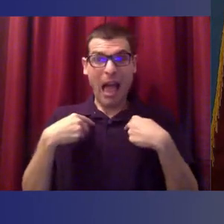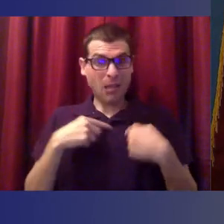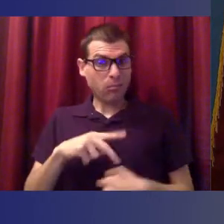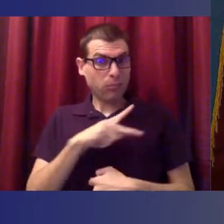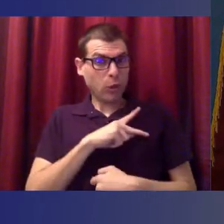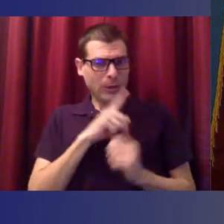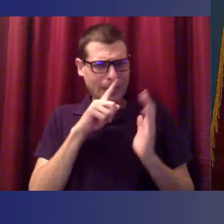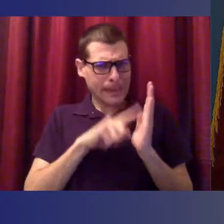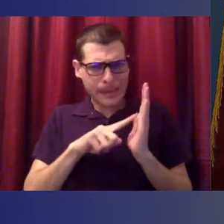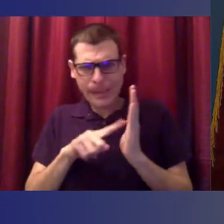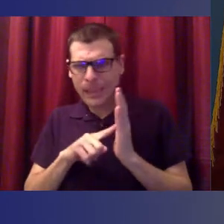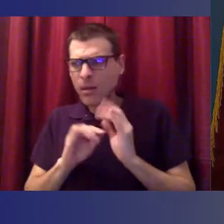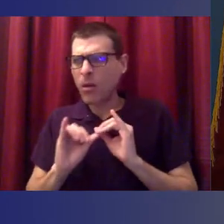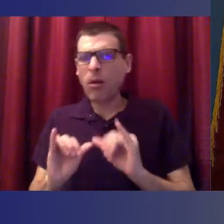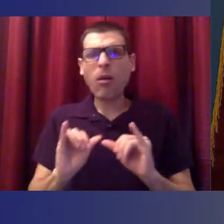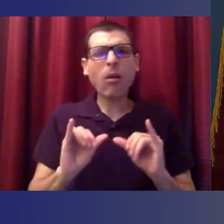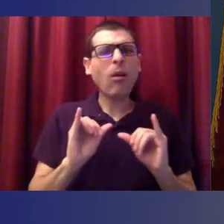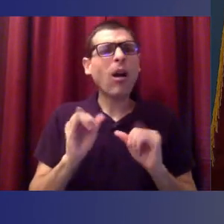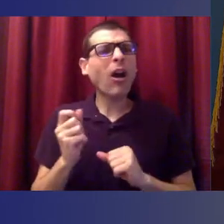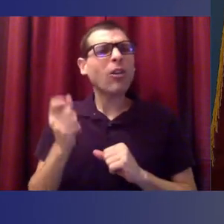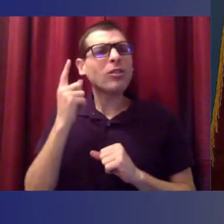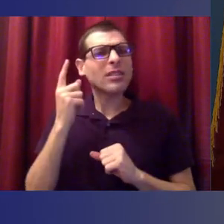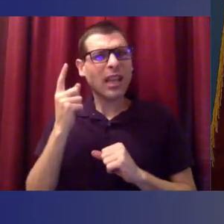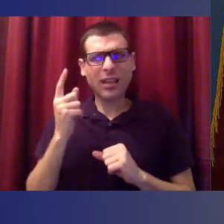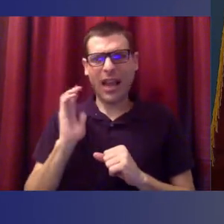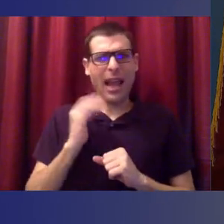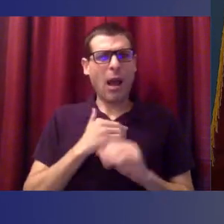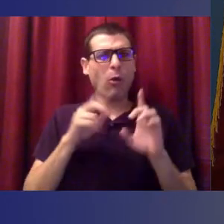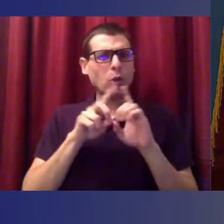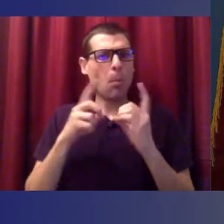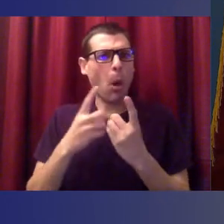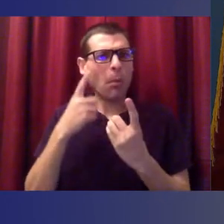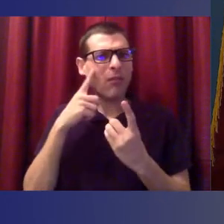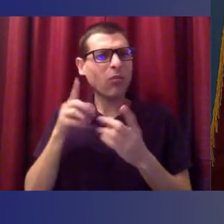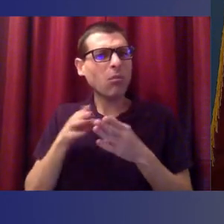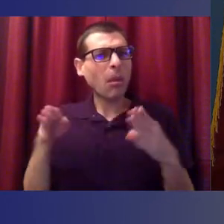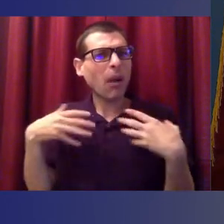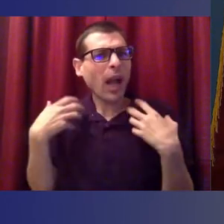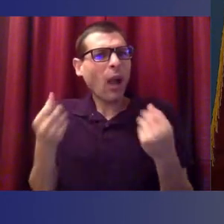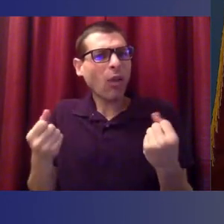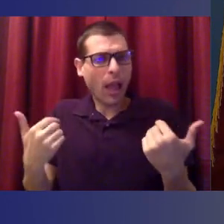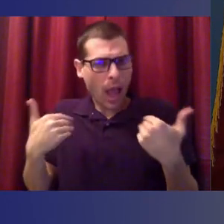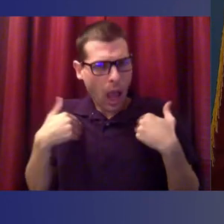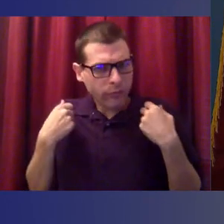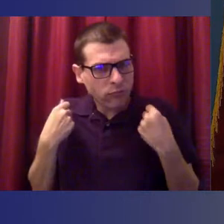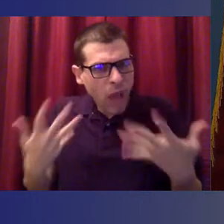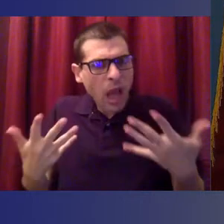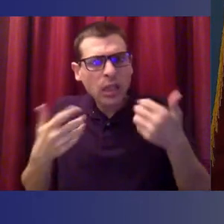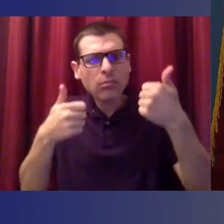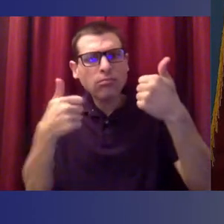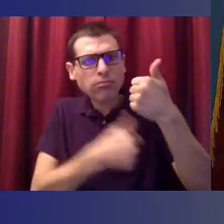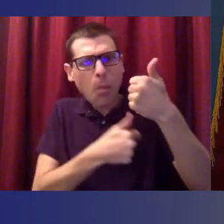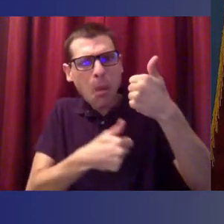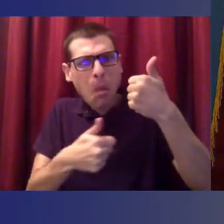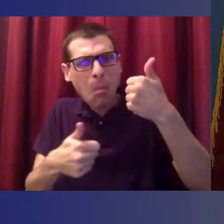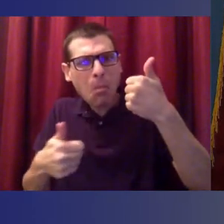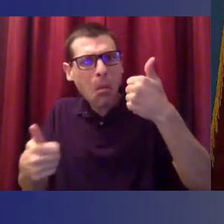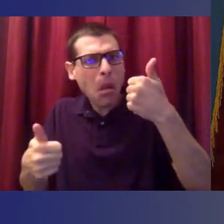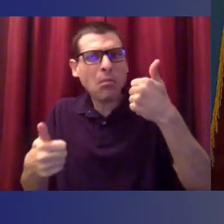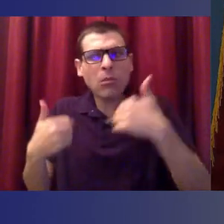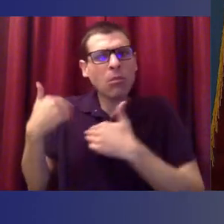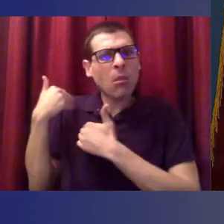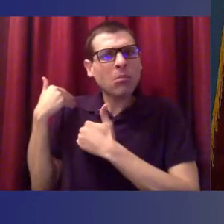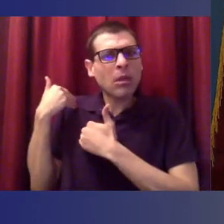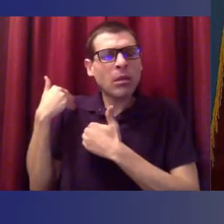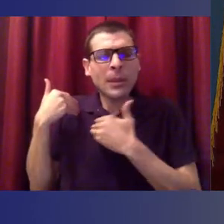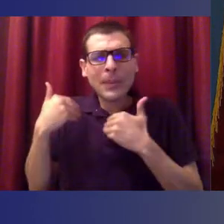reach. And I continue to be impressed and grateful for the wide-ranging work they are doing to keep our community safer and healthier,